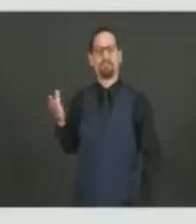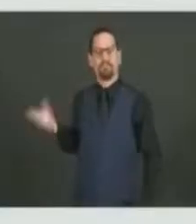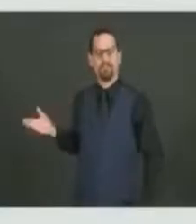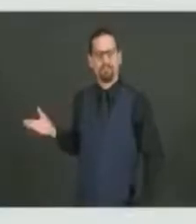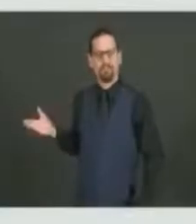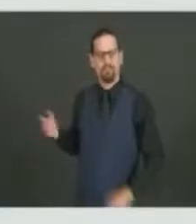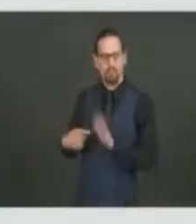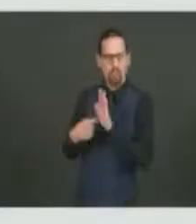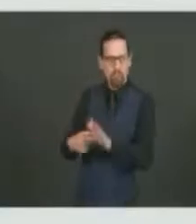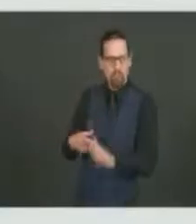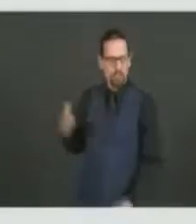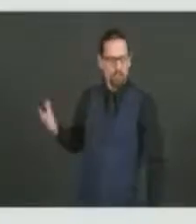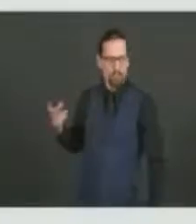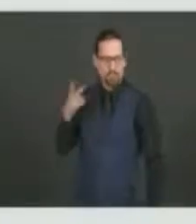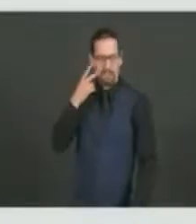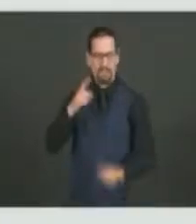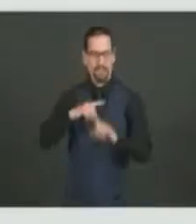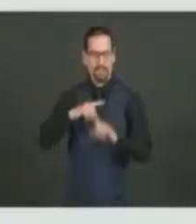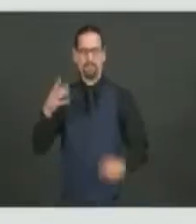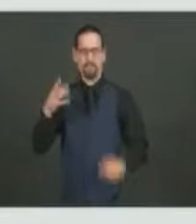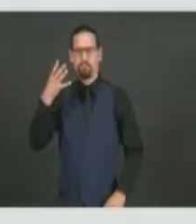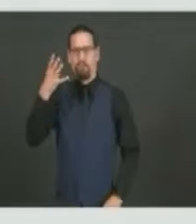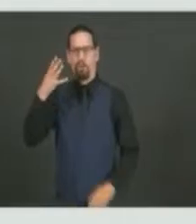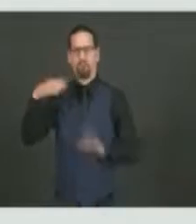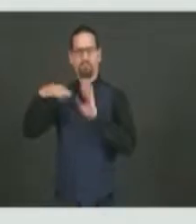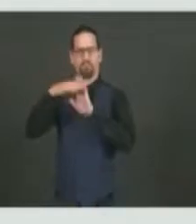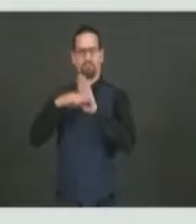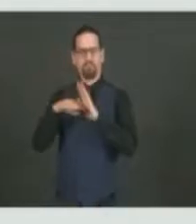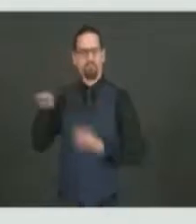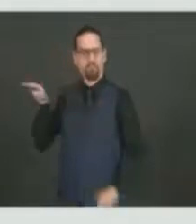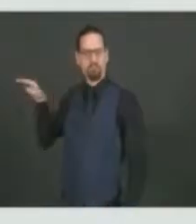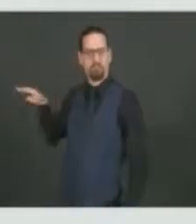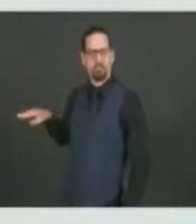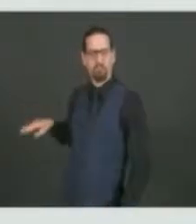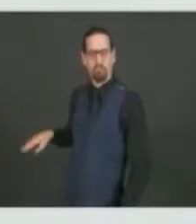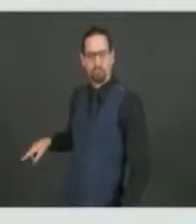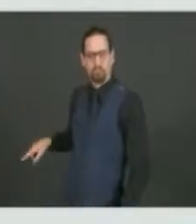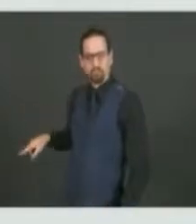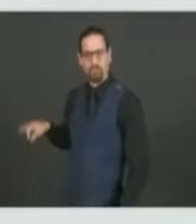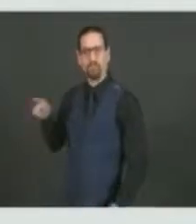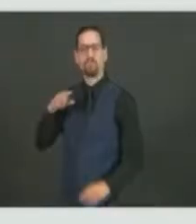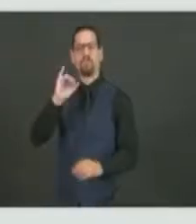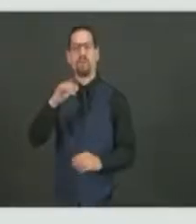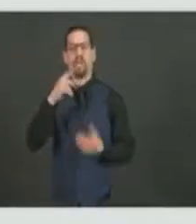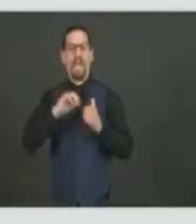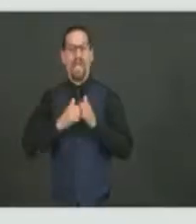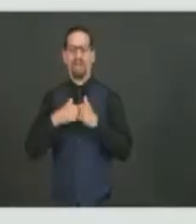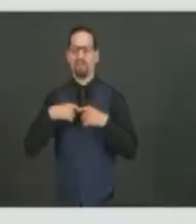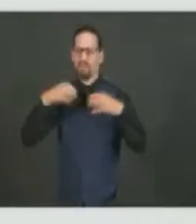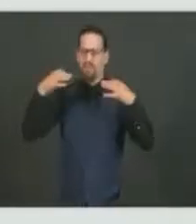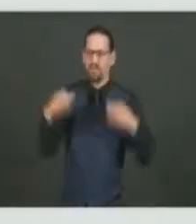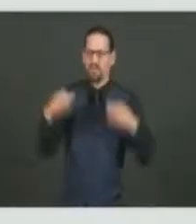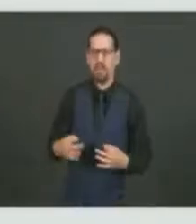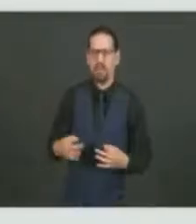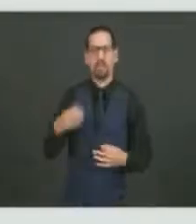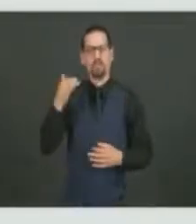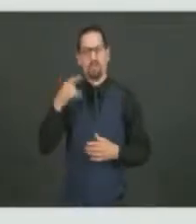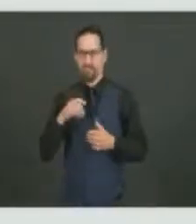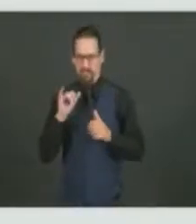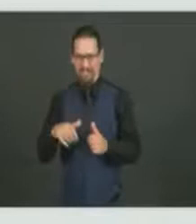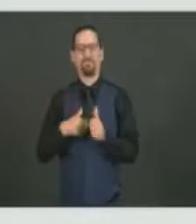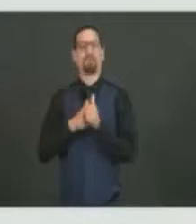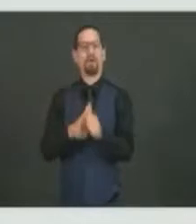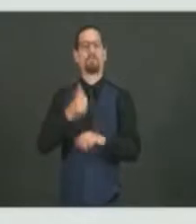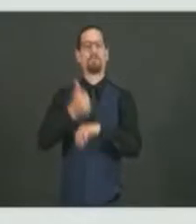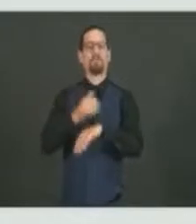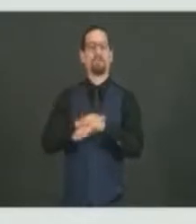you through exactly how we made this decision and why I feel so comfortable moving into phase 3. So you see in the slide in front of you,